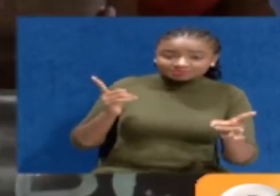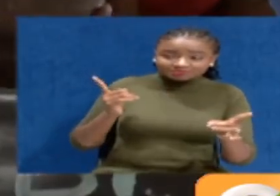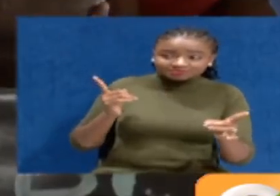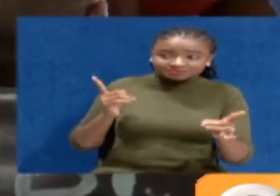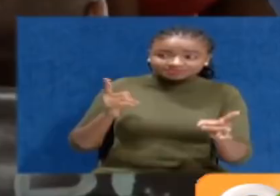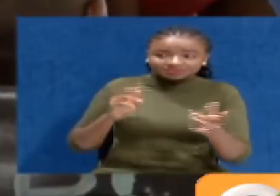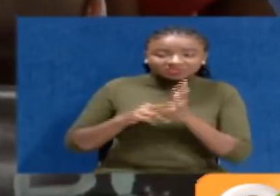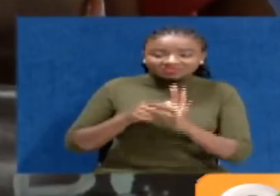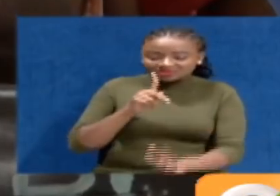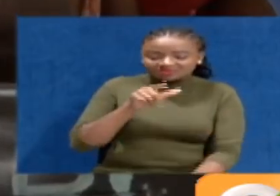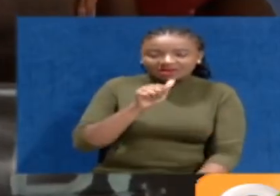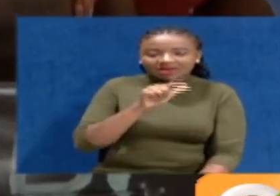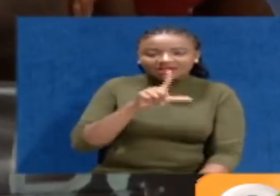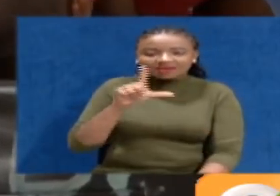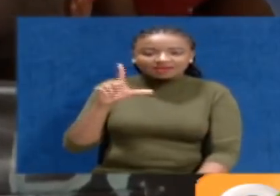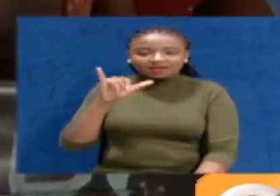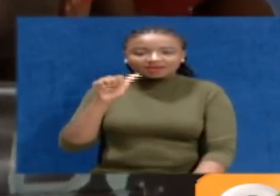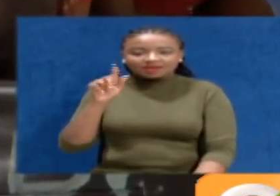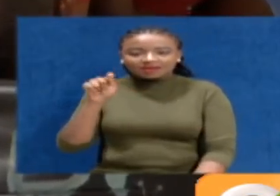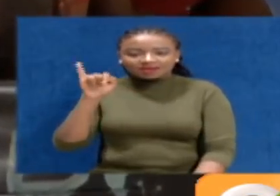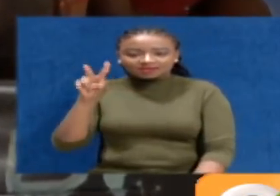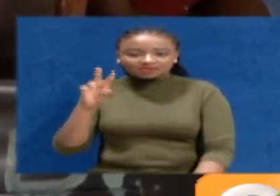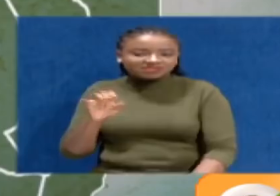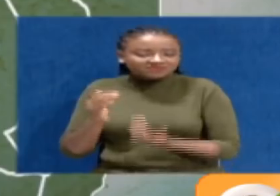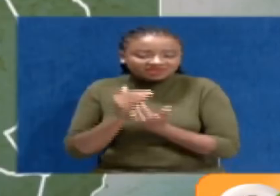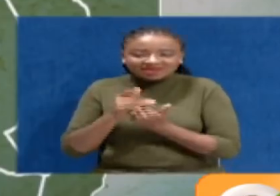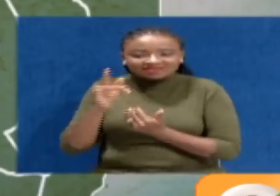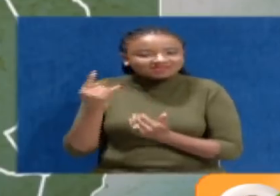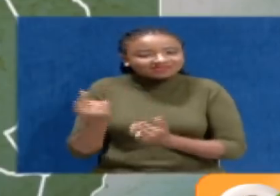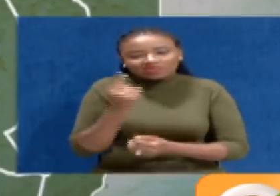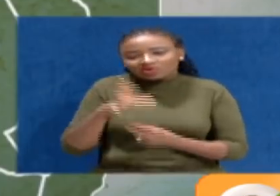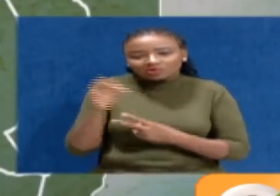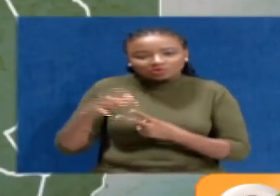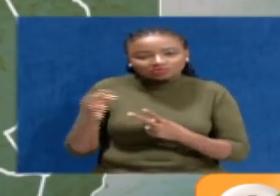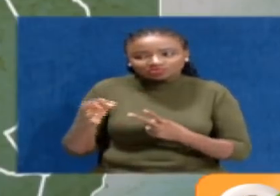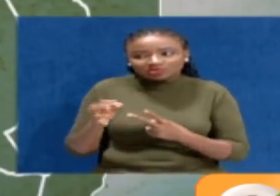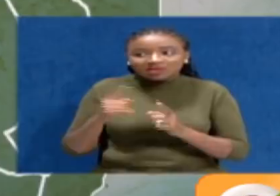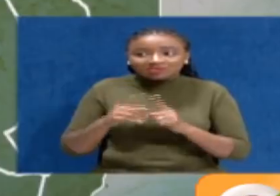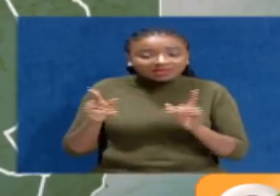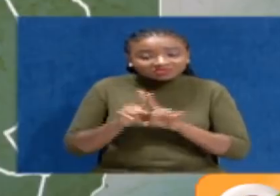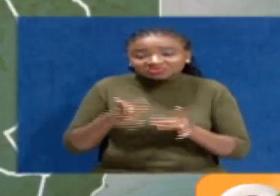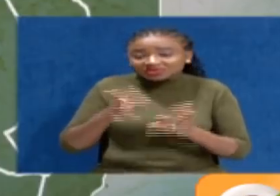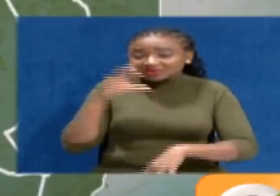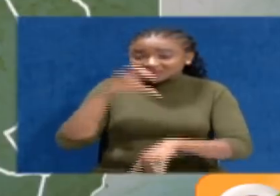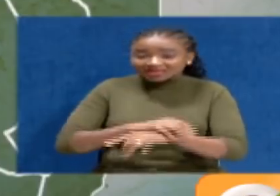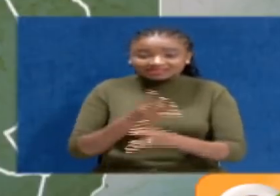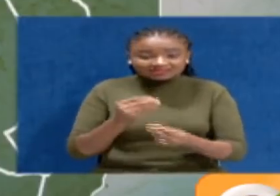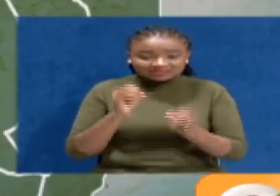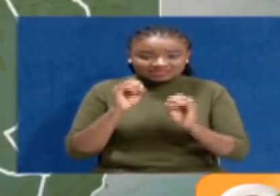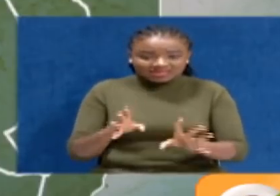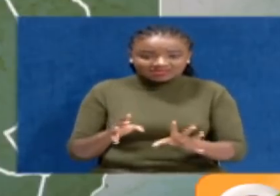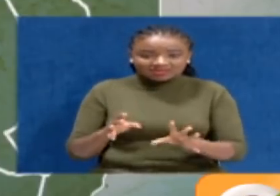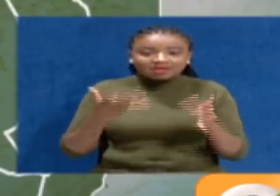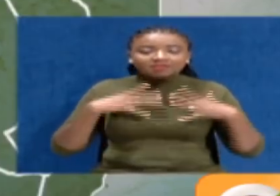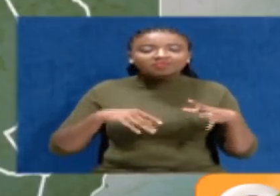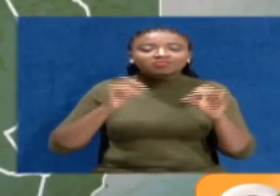option. Their sicknesses are beyond treatment, and all they need is care. But that too is increasingly scarce. Those who